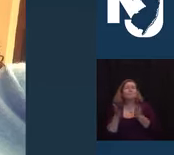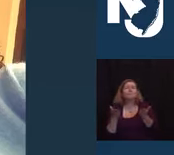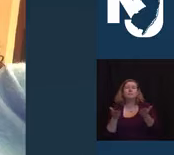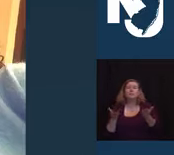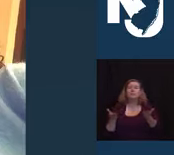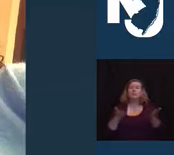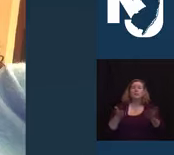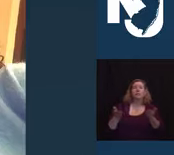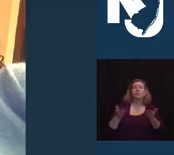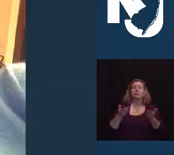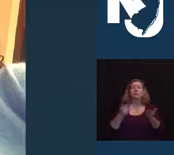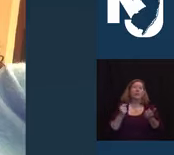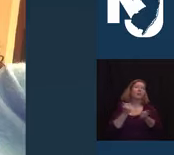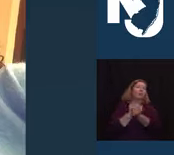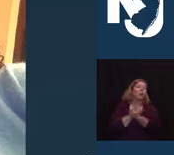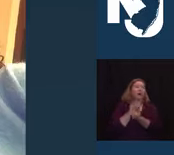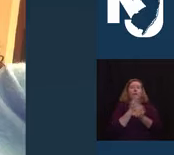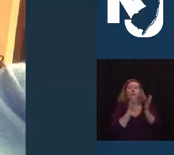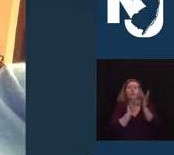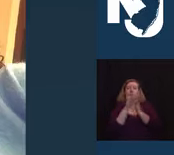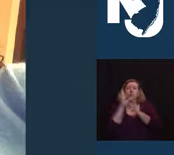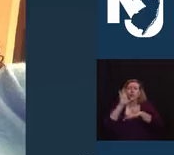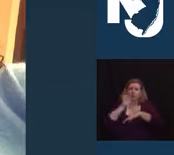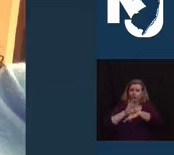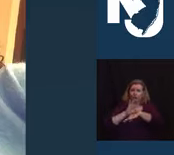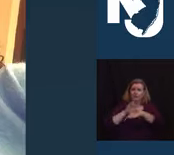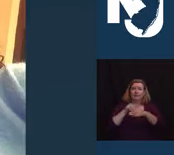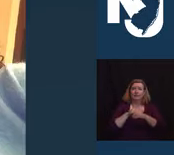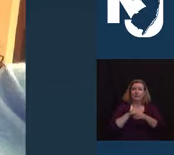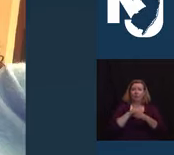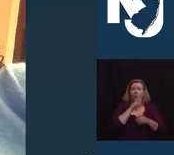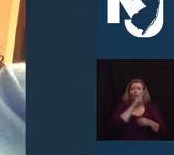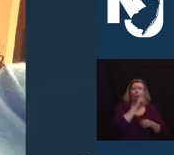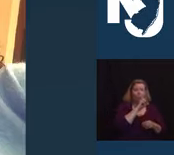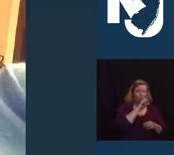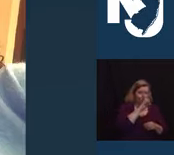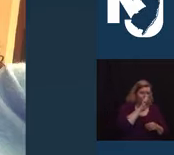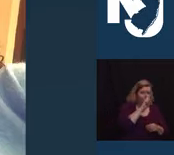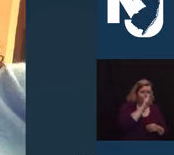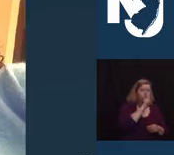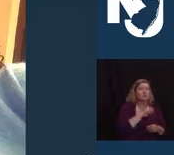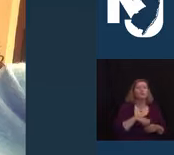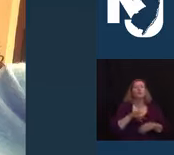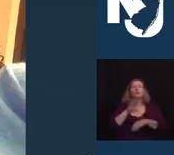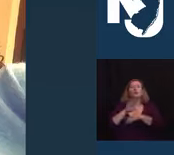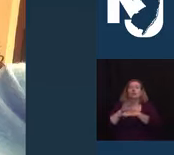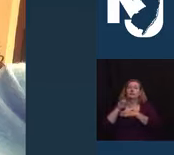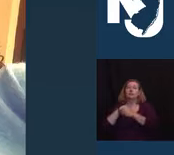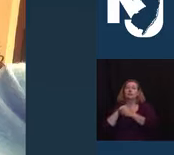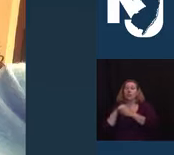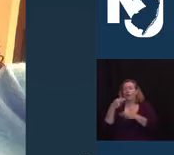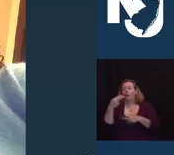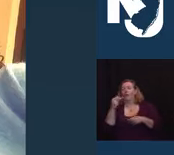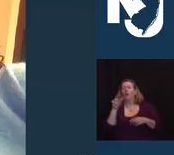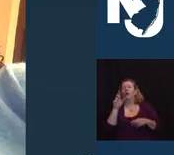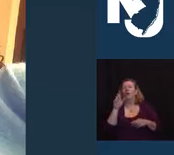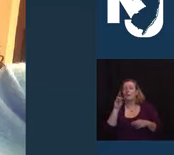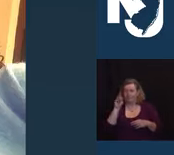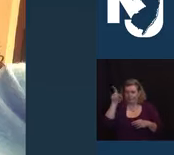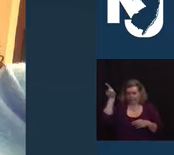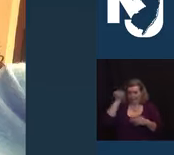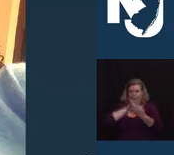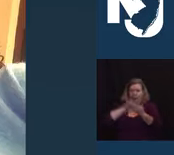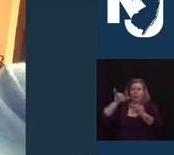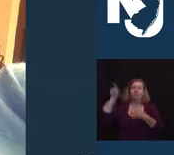Family Church in Orange and the Rosier Temple Church of God in Christ in Harlem. She took the